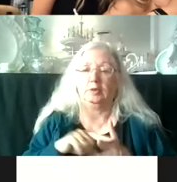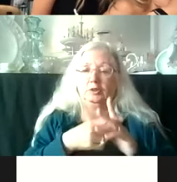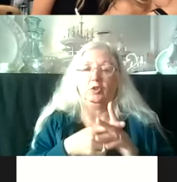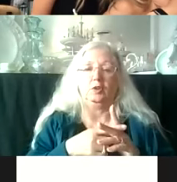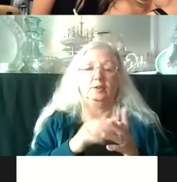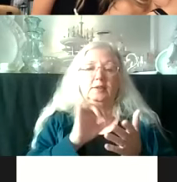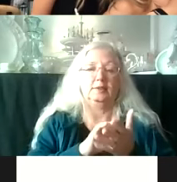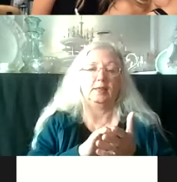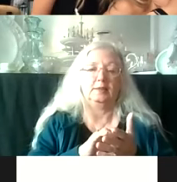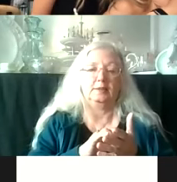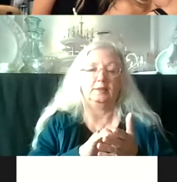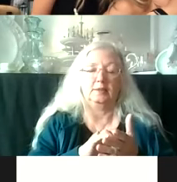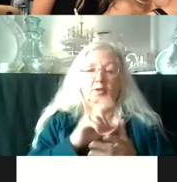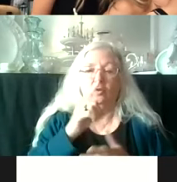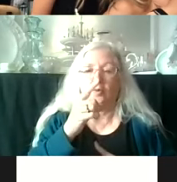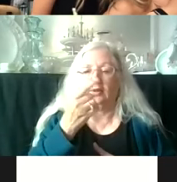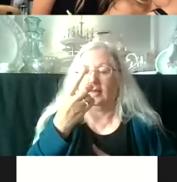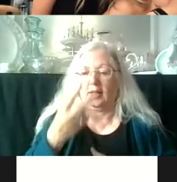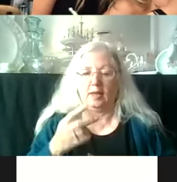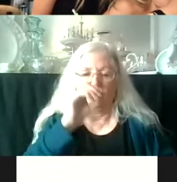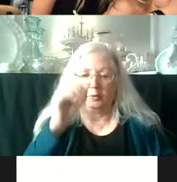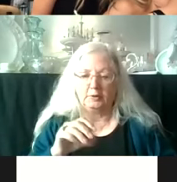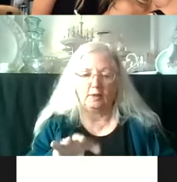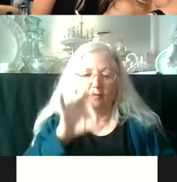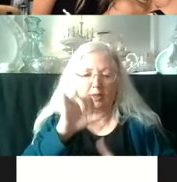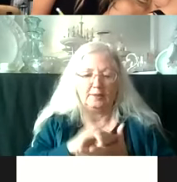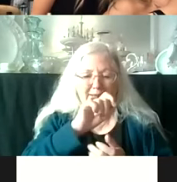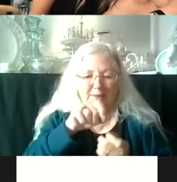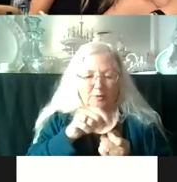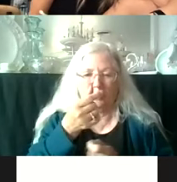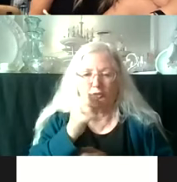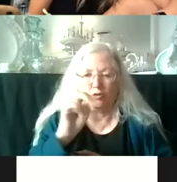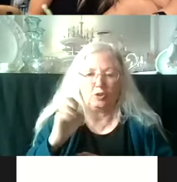that 1.5%, finding that gene that we need.